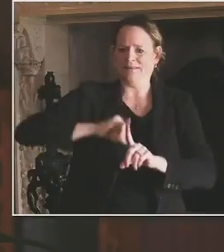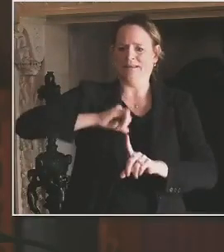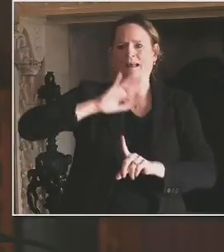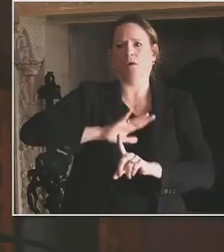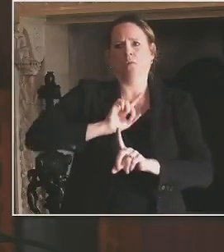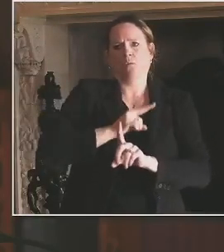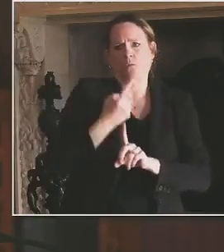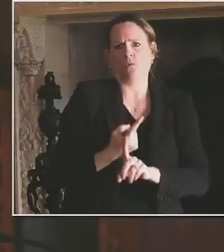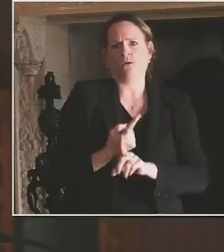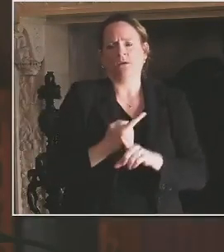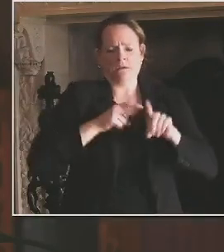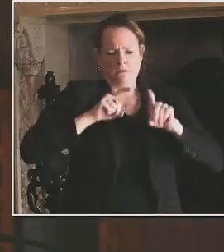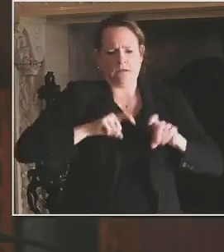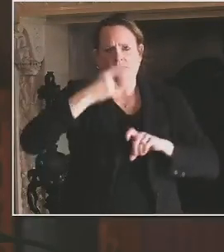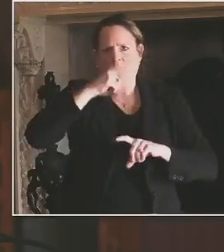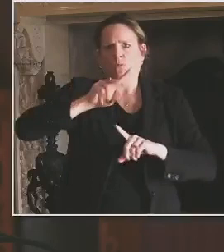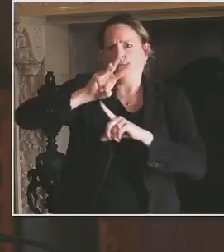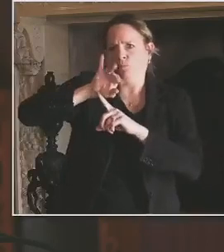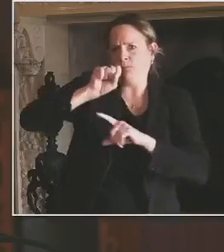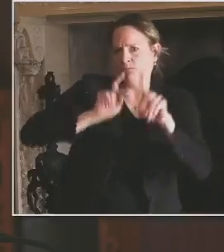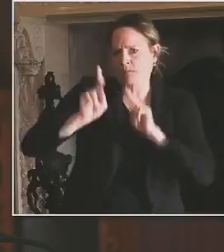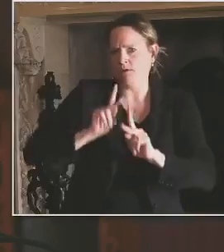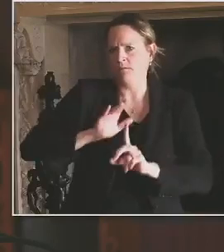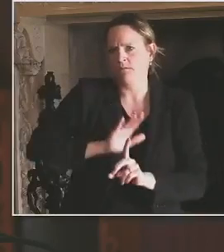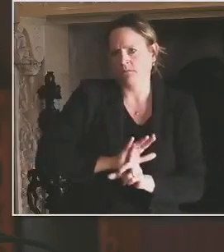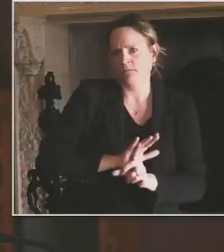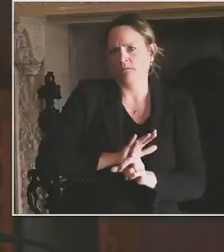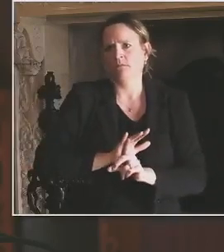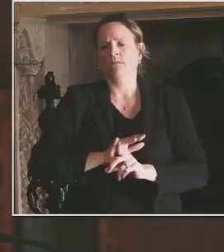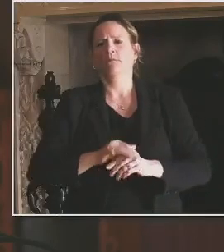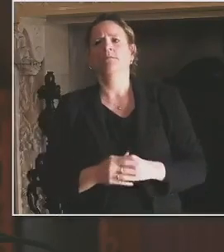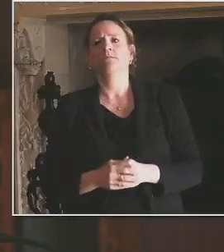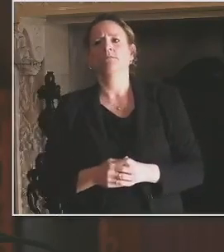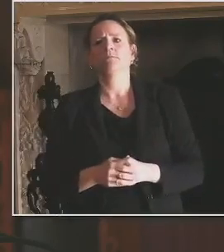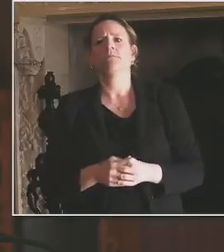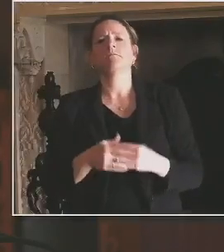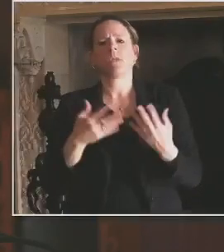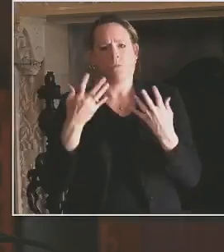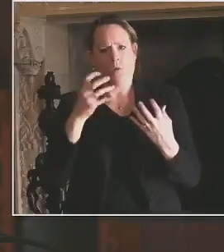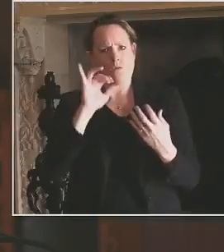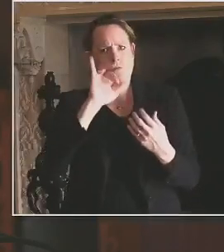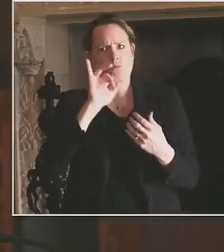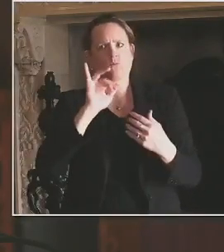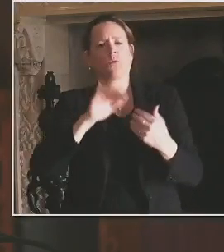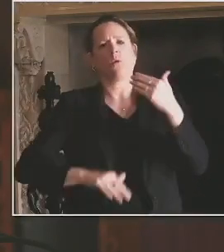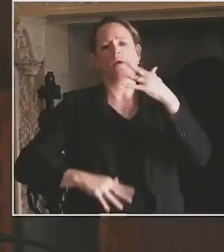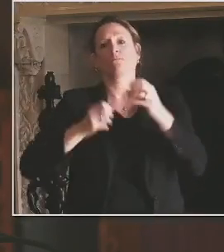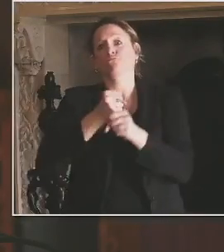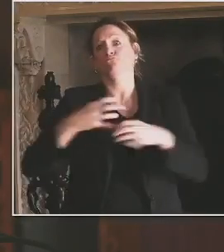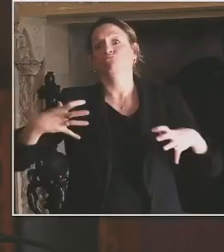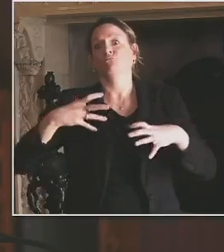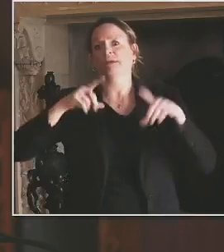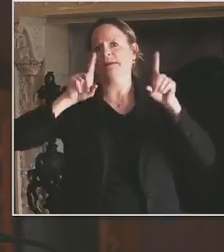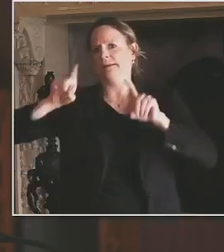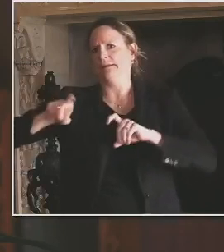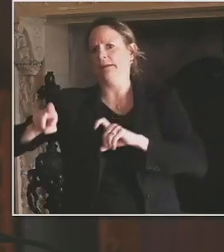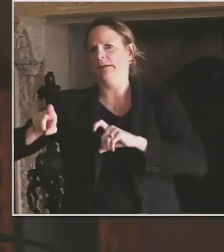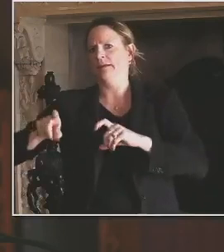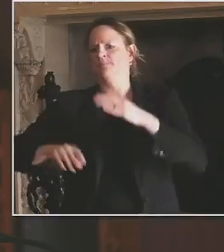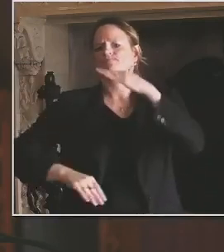to expand our capacity here in the state of Wisconsin, because we want to make sure that within the four walls of this state, we can continue